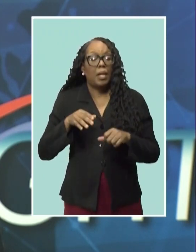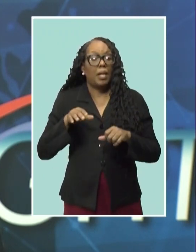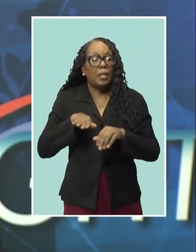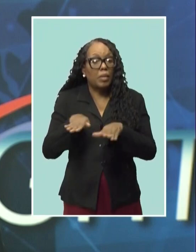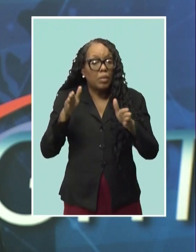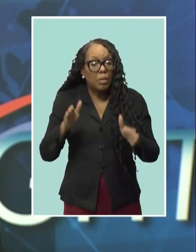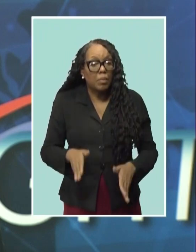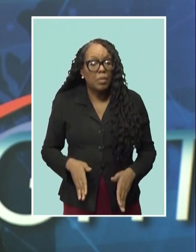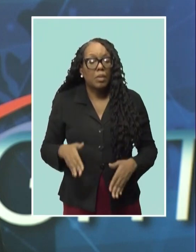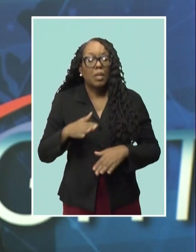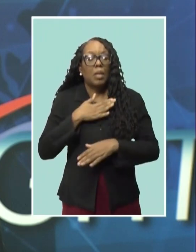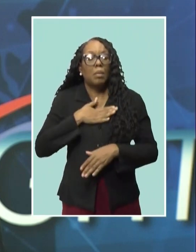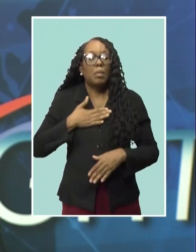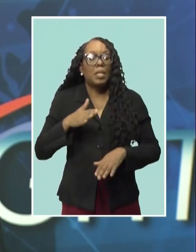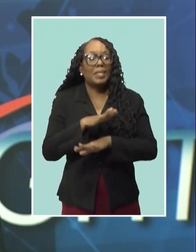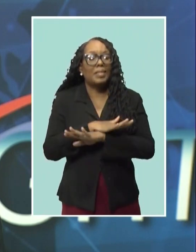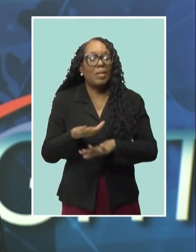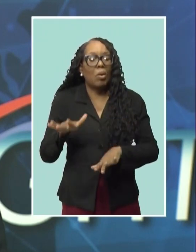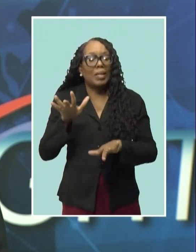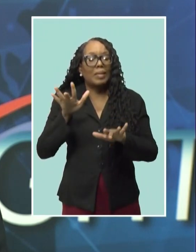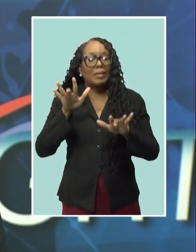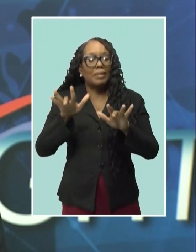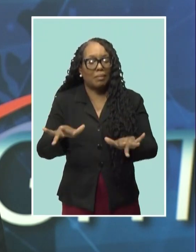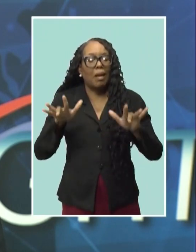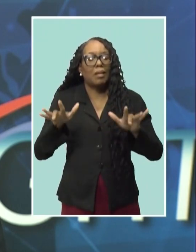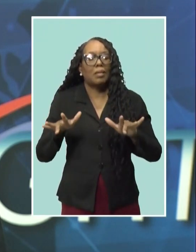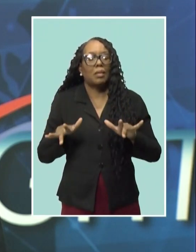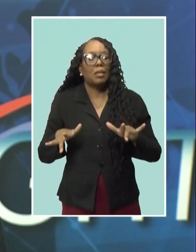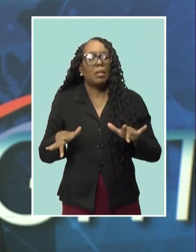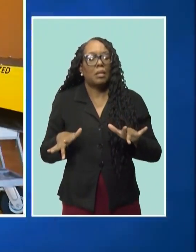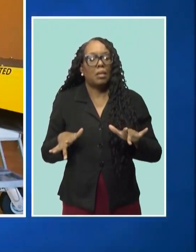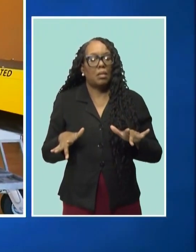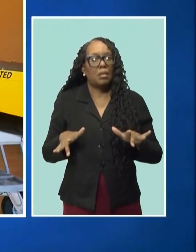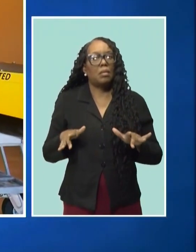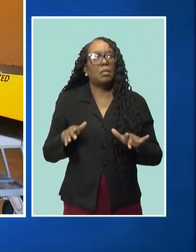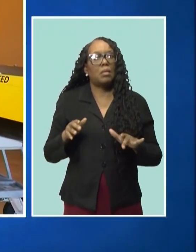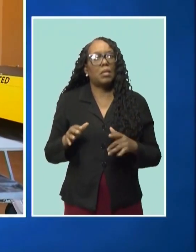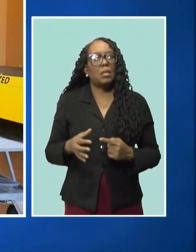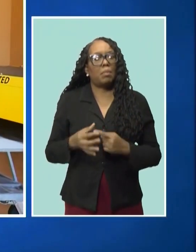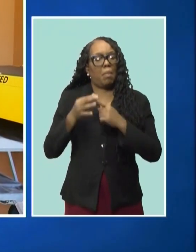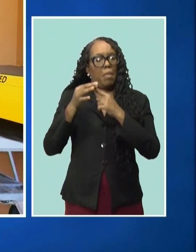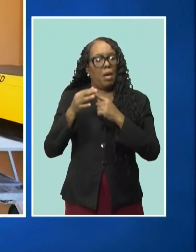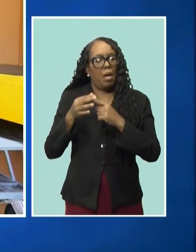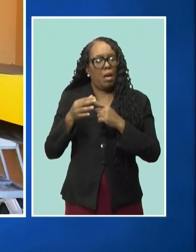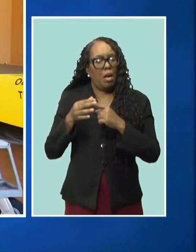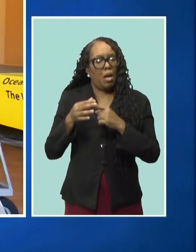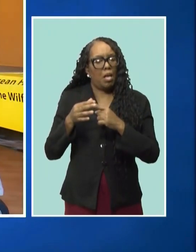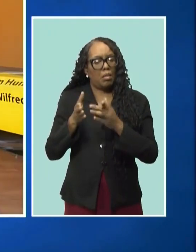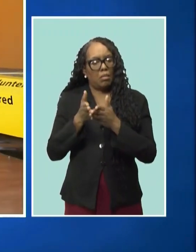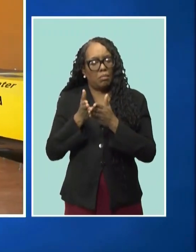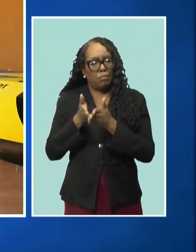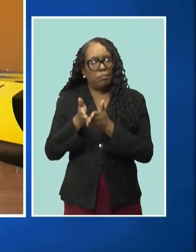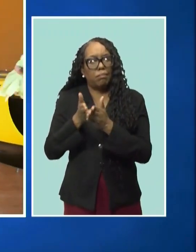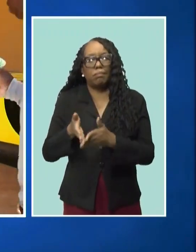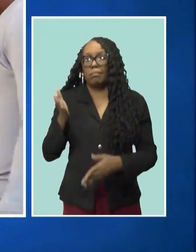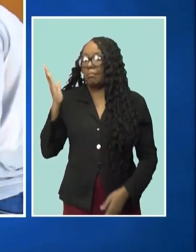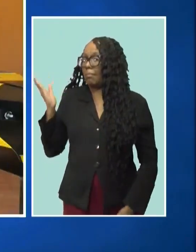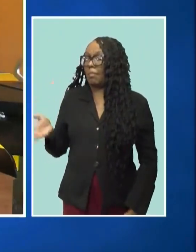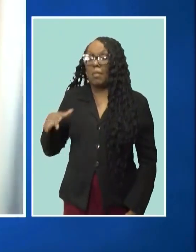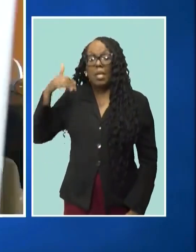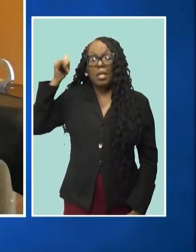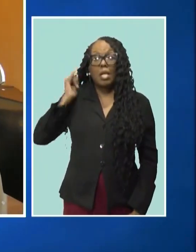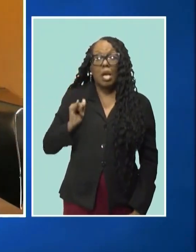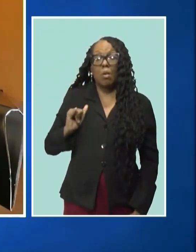unmanned surface vehicles in the sea. It notes the USVs, which have clear markings painted in yellow and black,